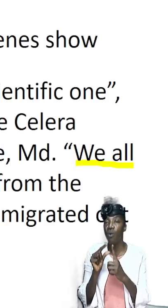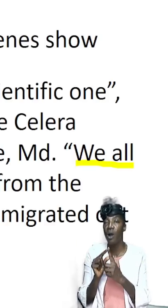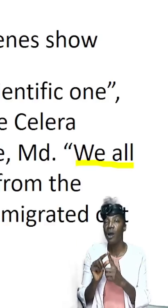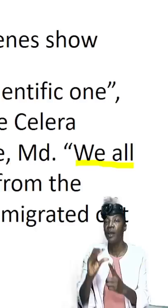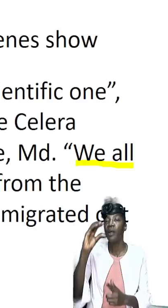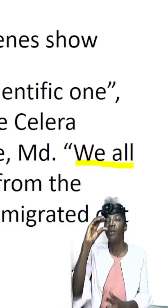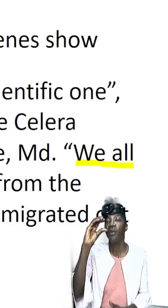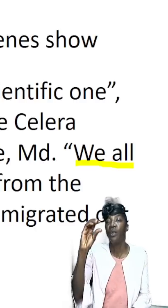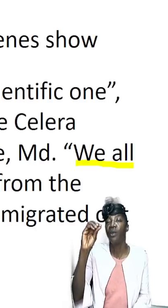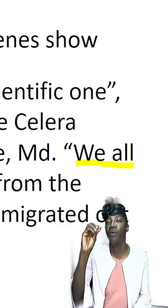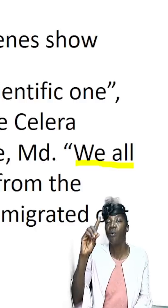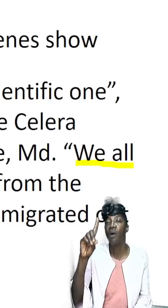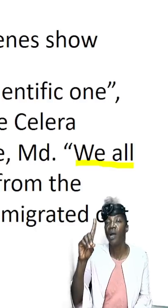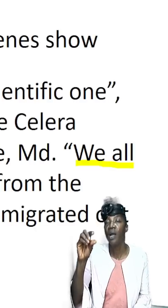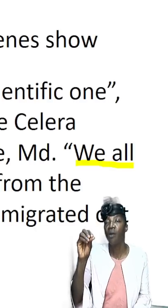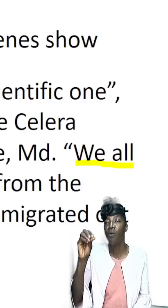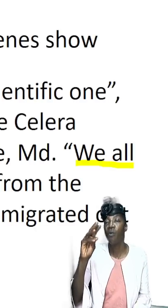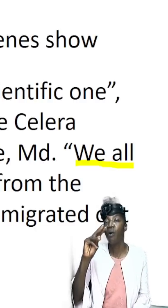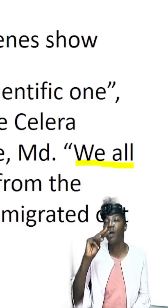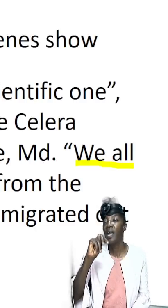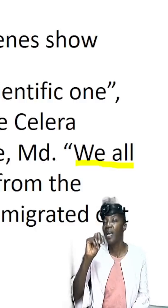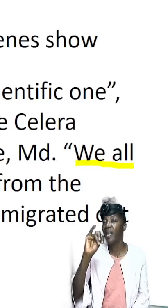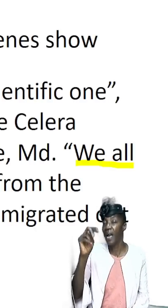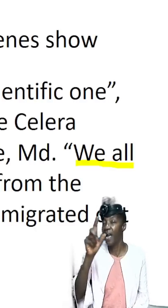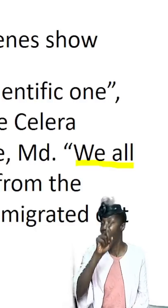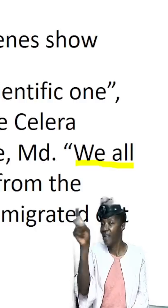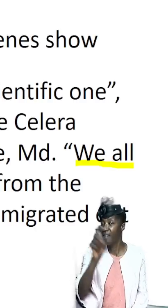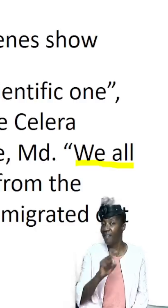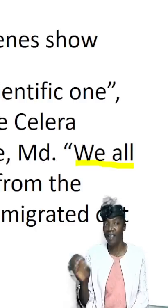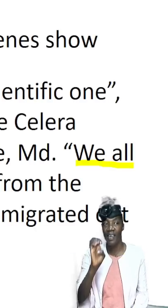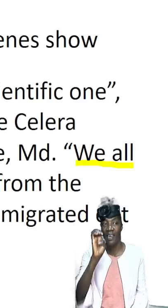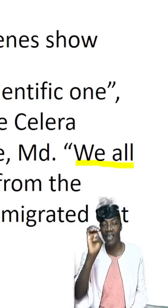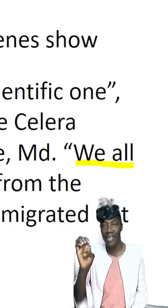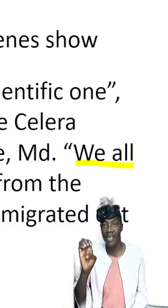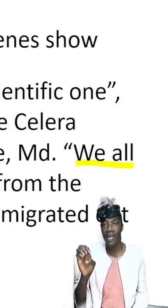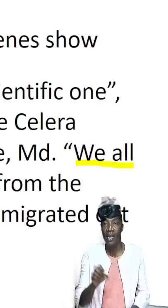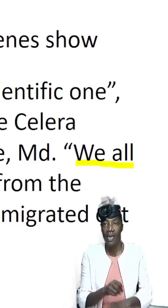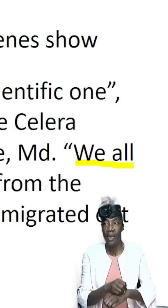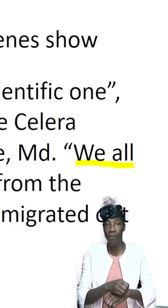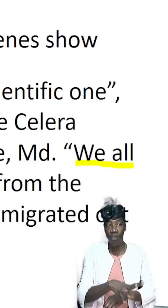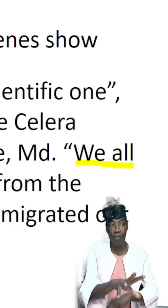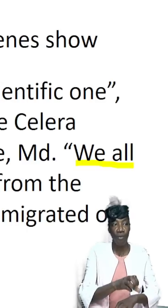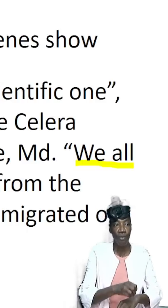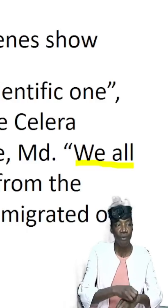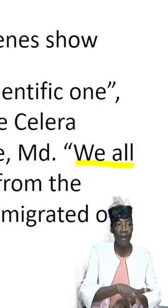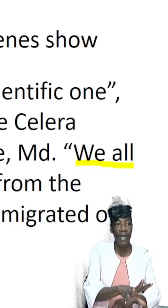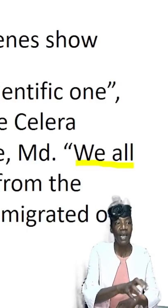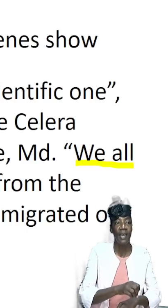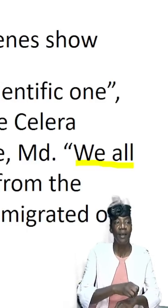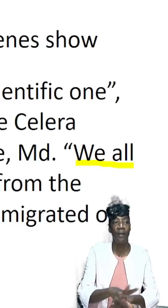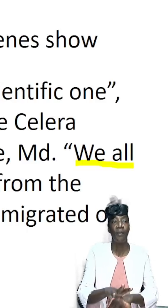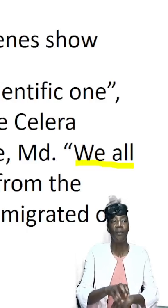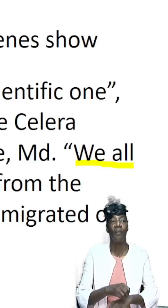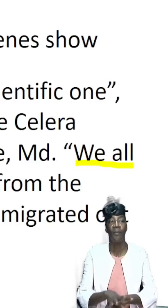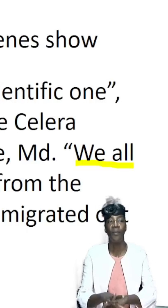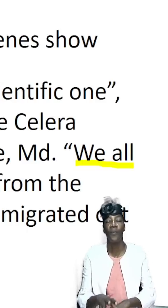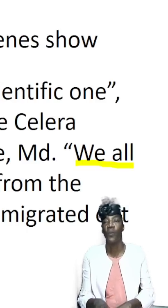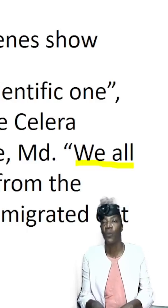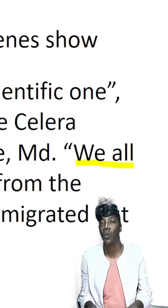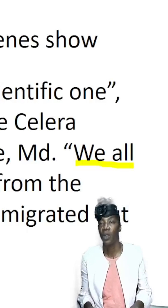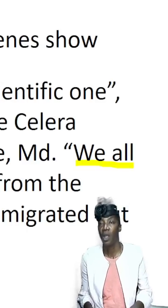the world. They were dispersed across the earth. Brothers and sisters, this is